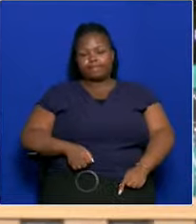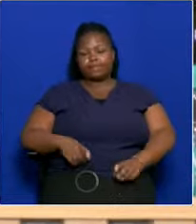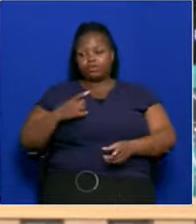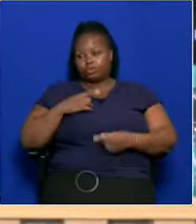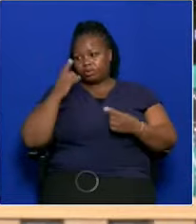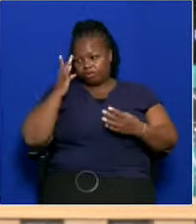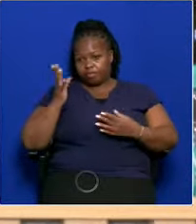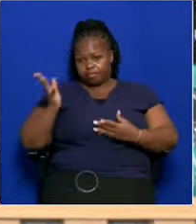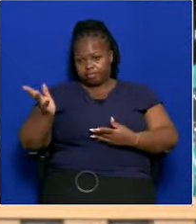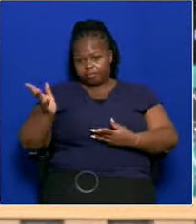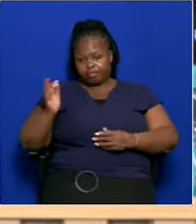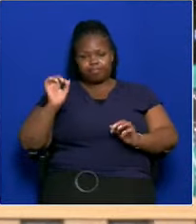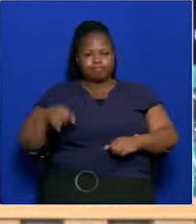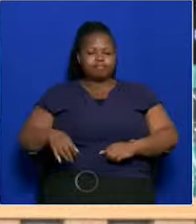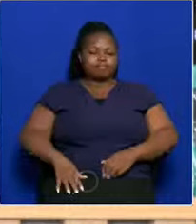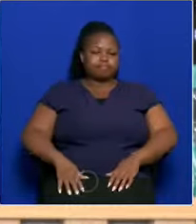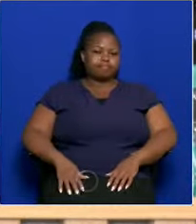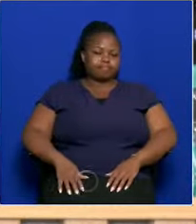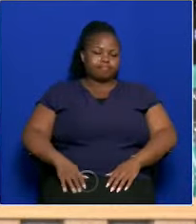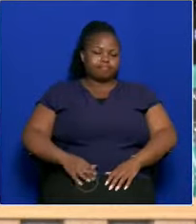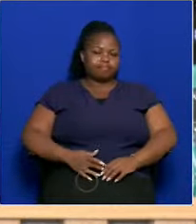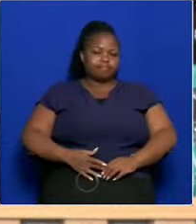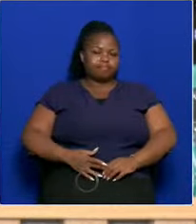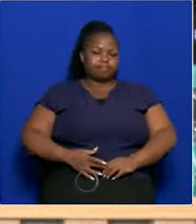Yes. Thank you, General.